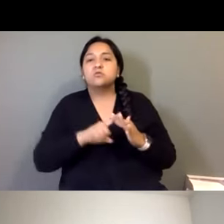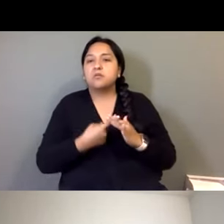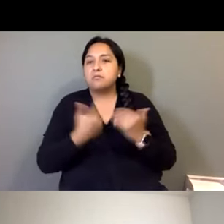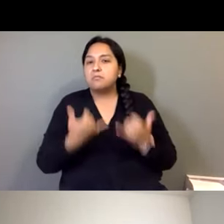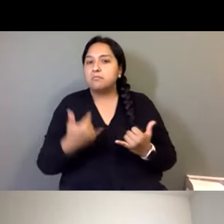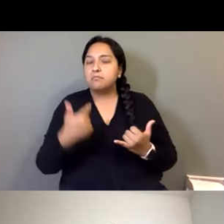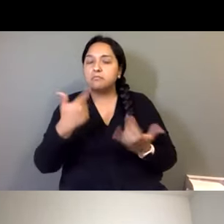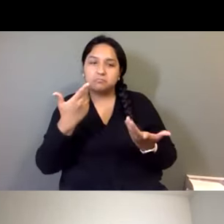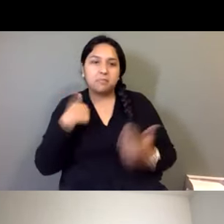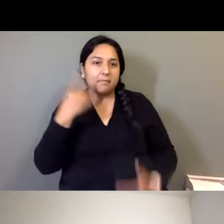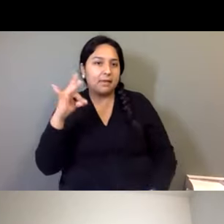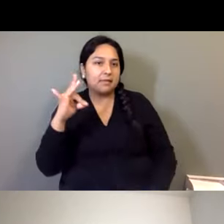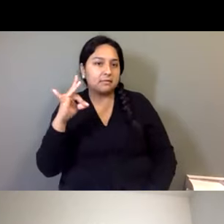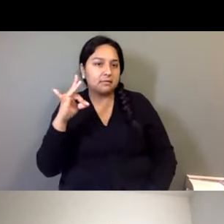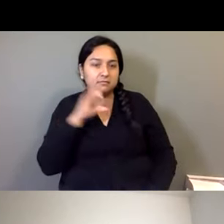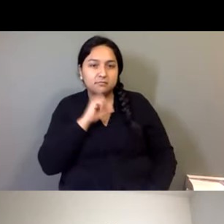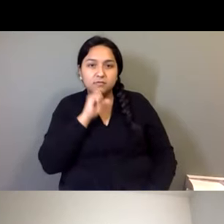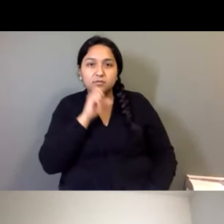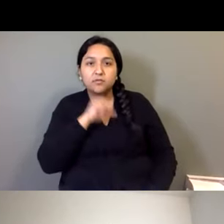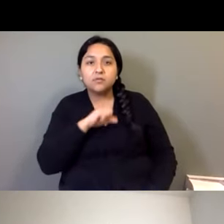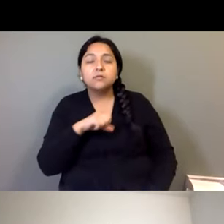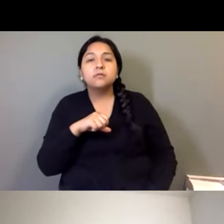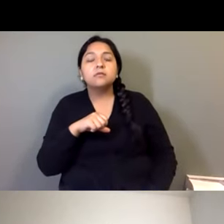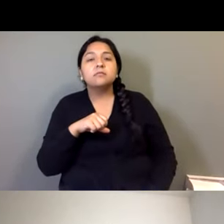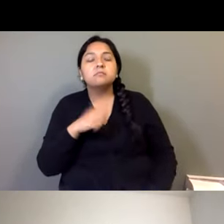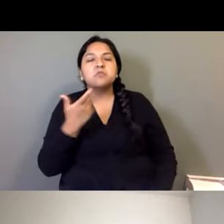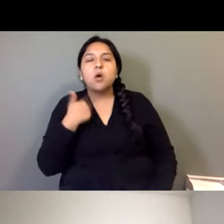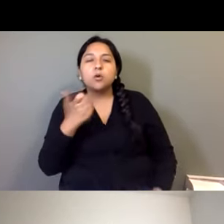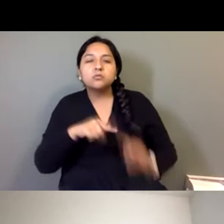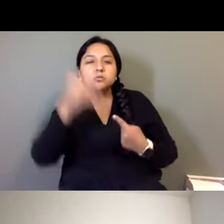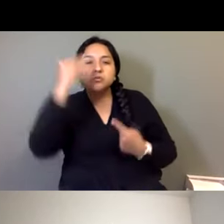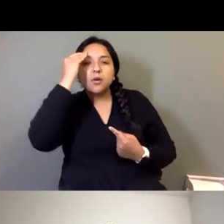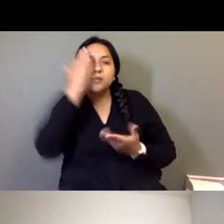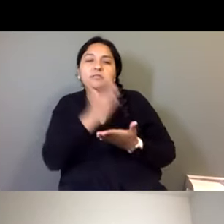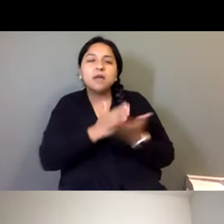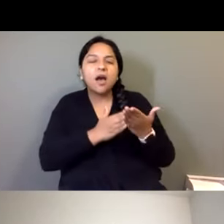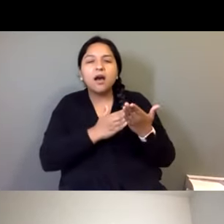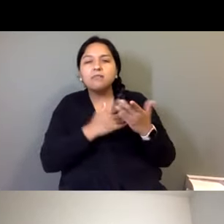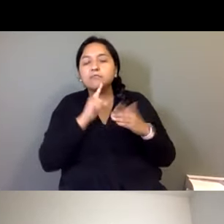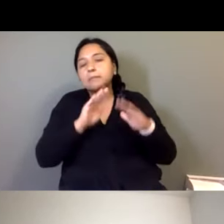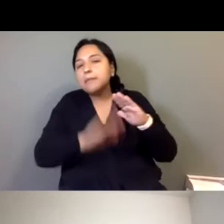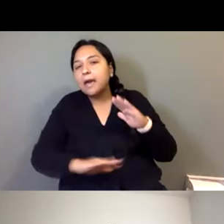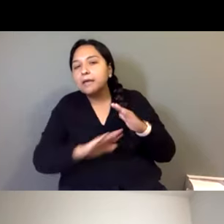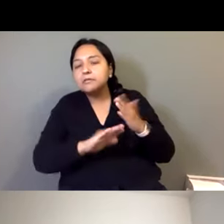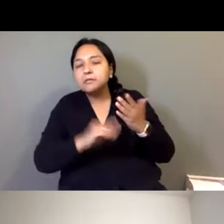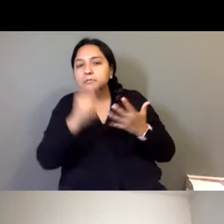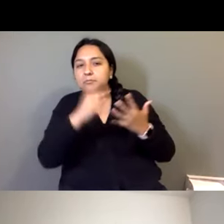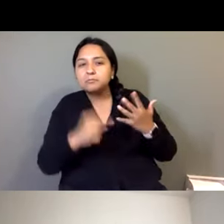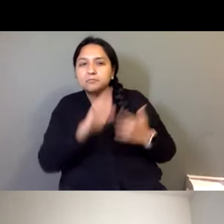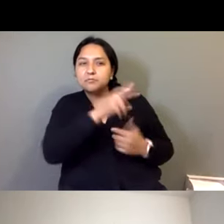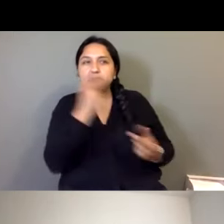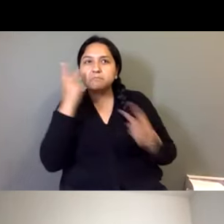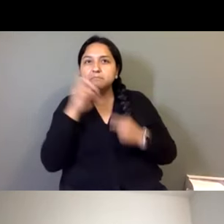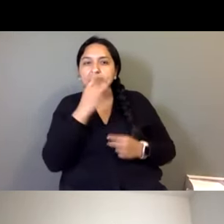I'm 18 now. And so I just want to know just like some basic things. What were you like when you were 18? I was